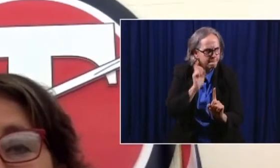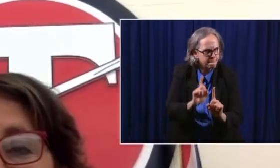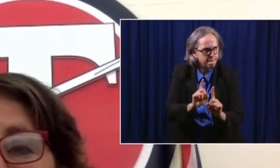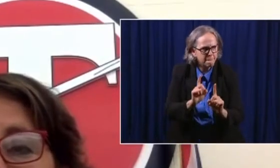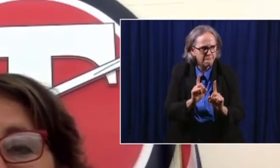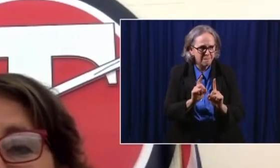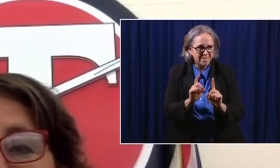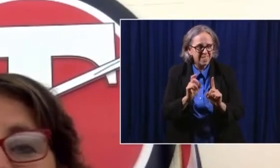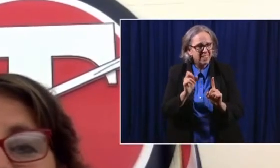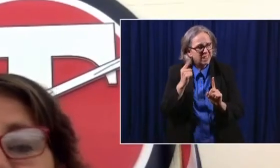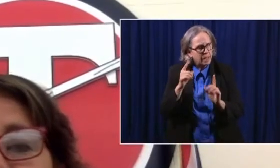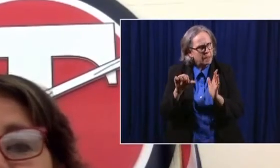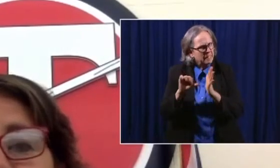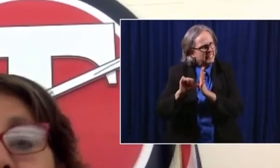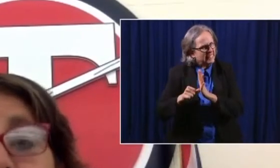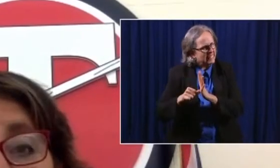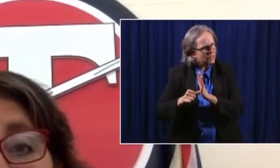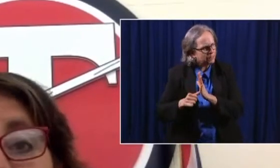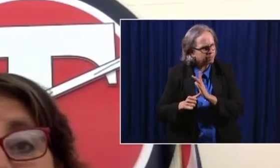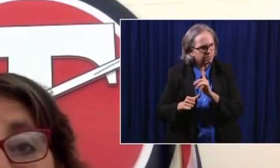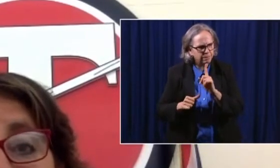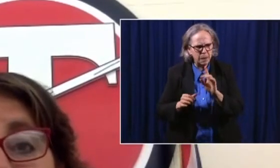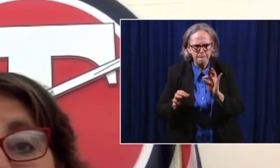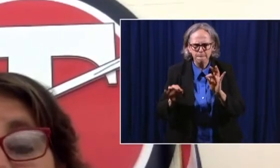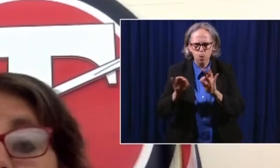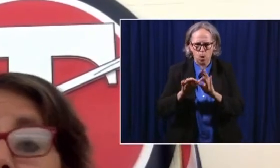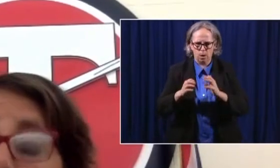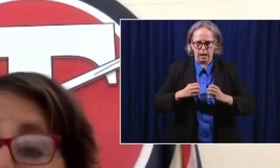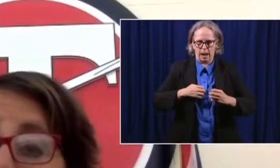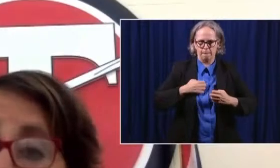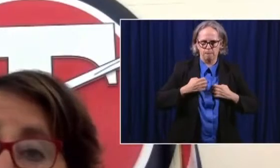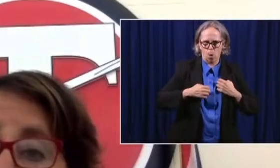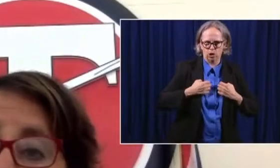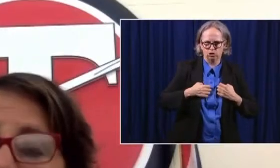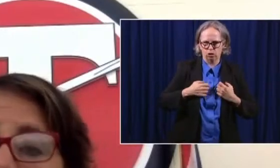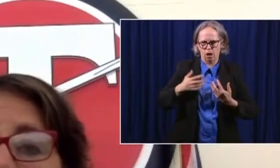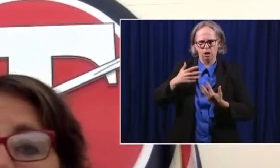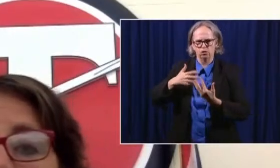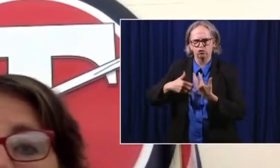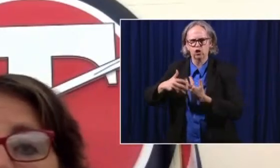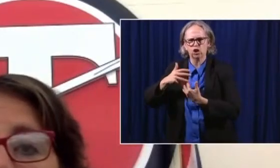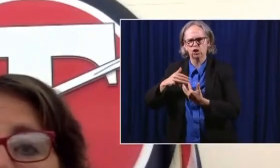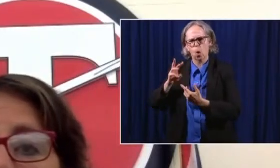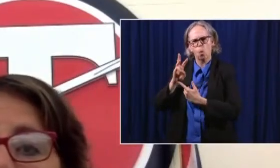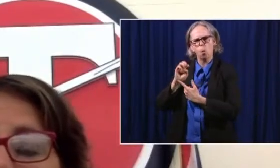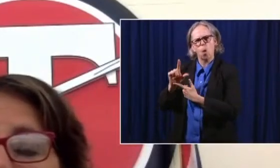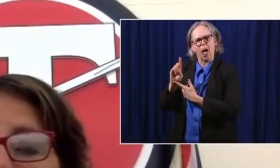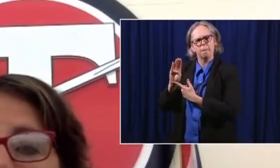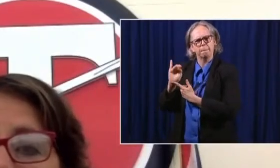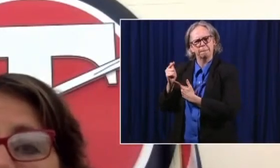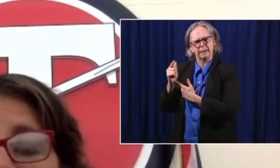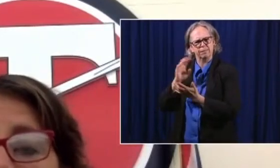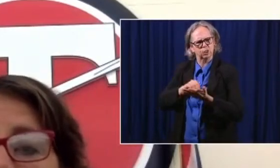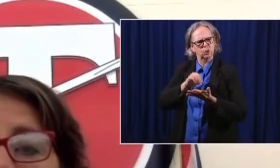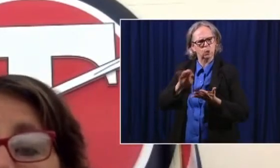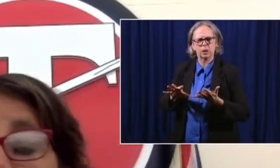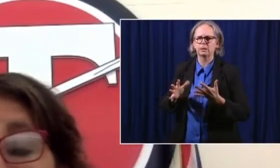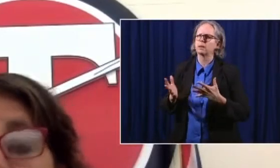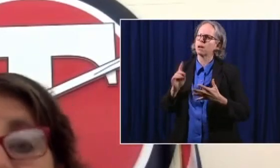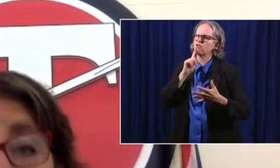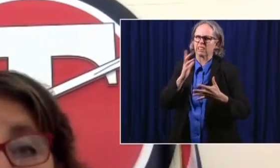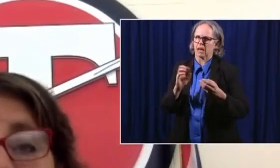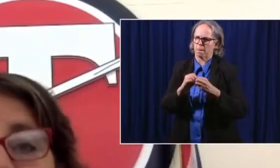stress, making sure that the social and emotional well-being of our students, of their children, are of the highest priority